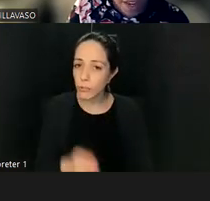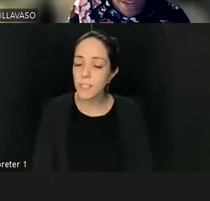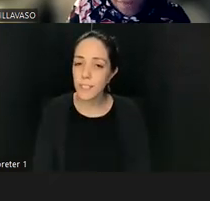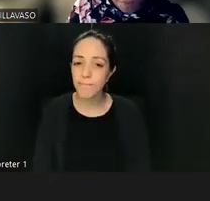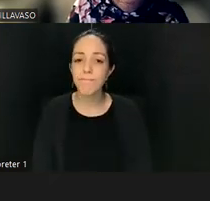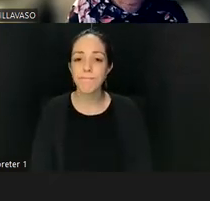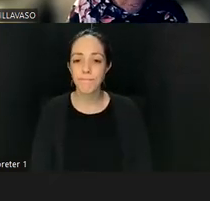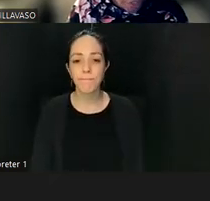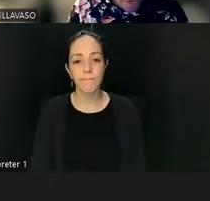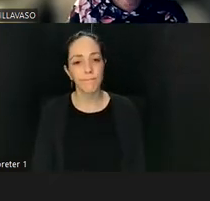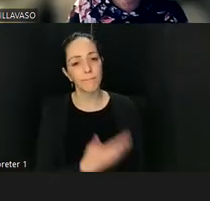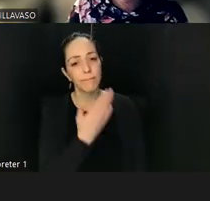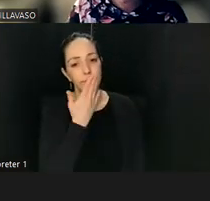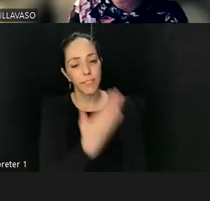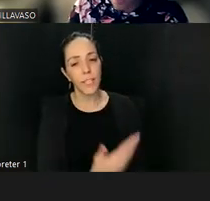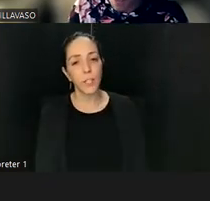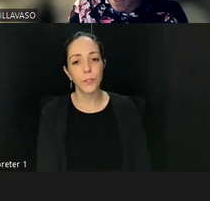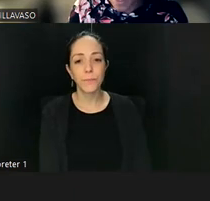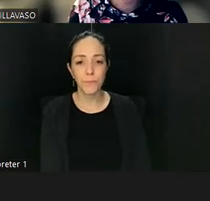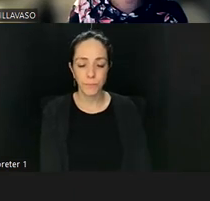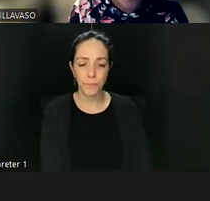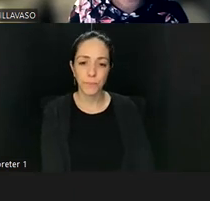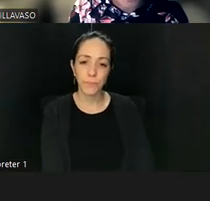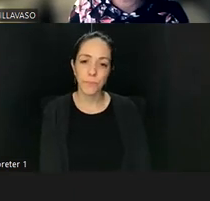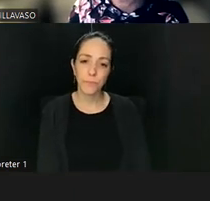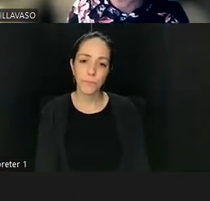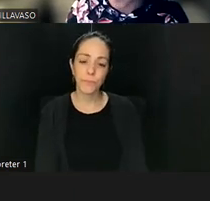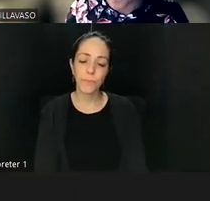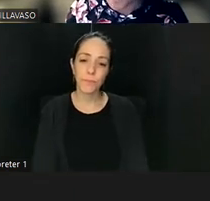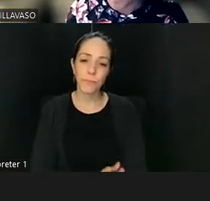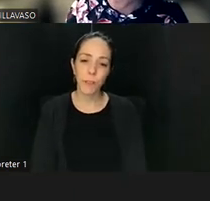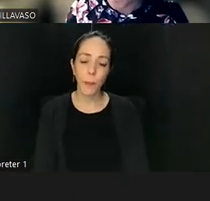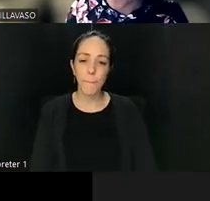Thank you, Dan. Appreciate your comments. And Debbie, thank you.